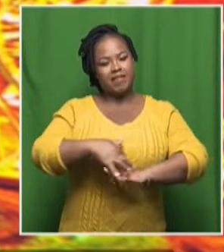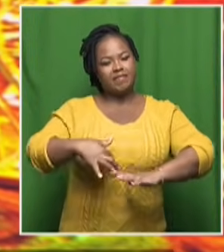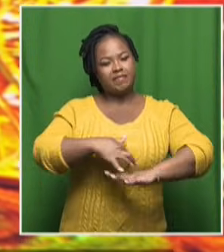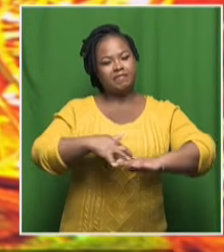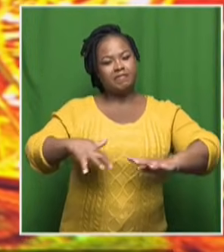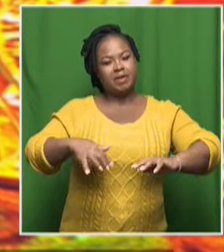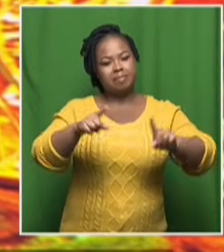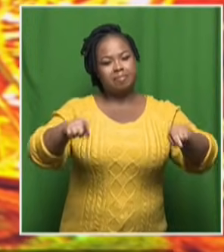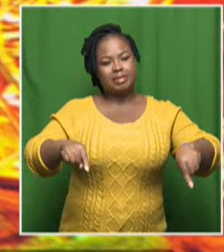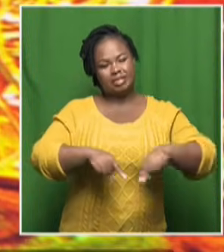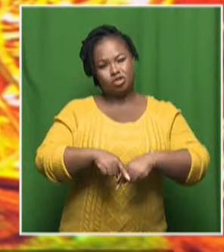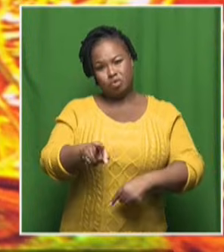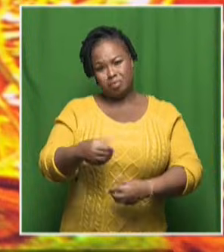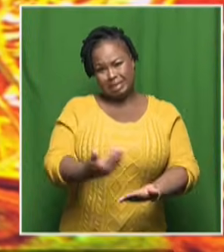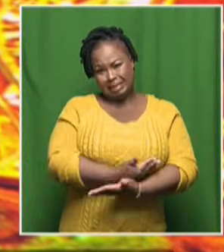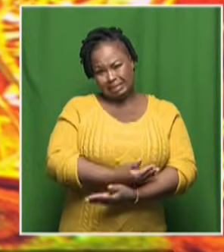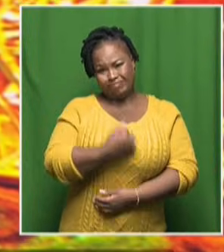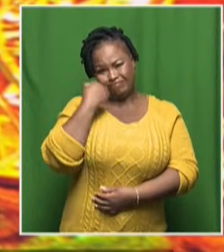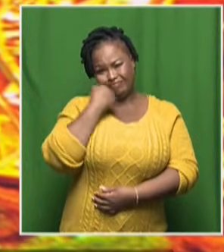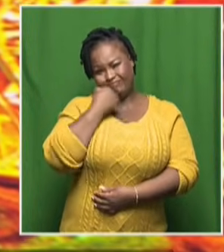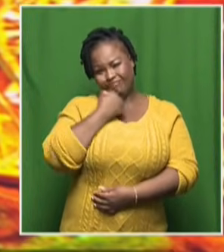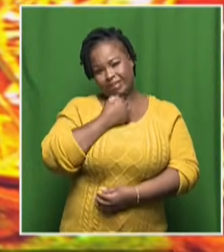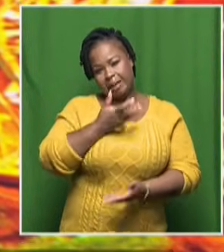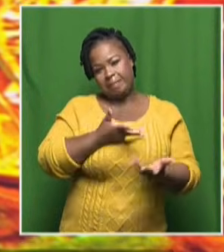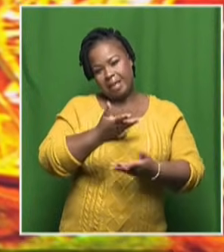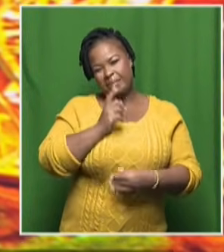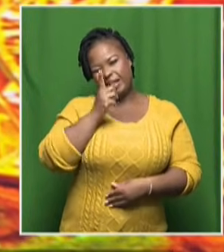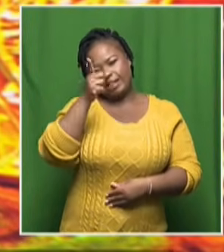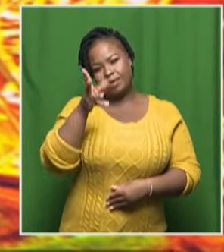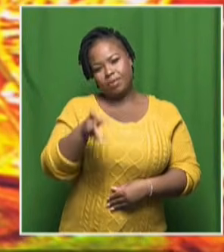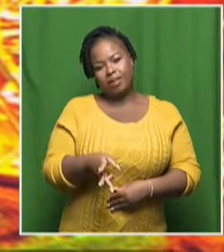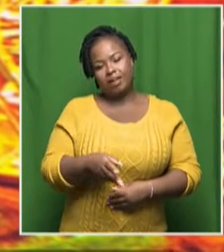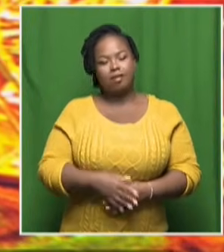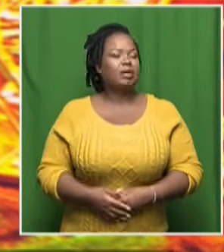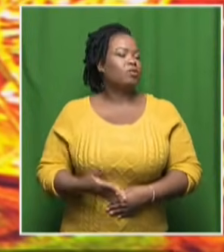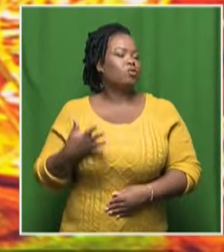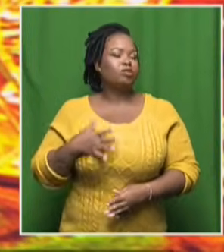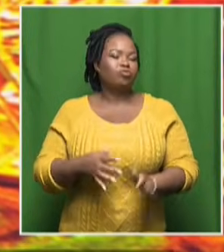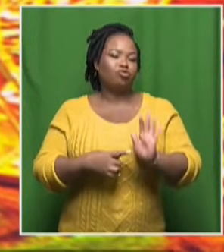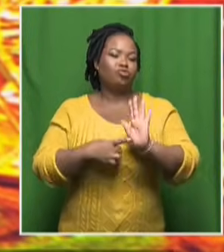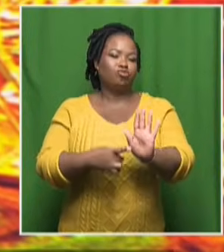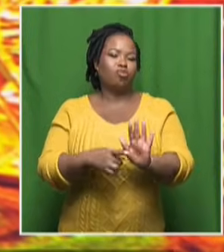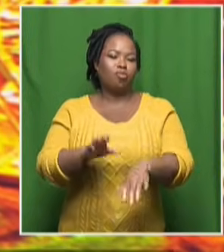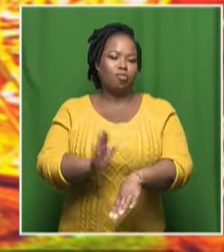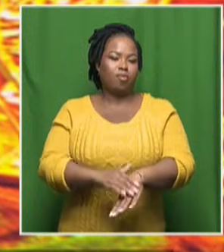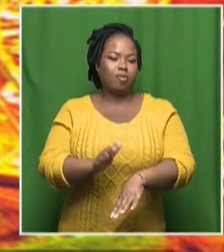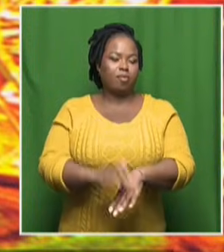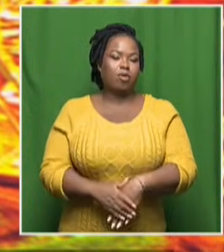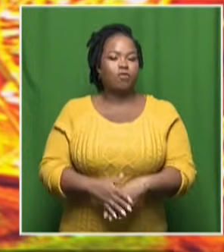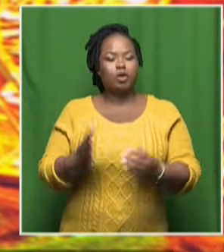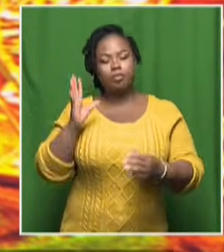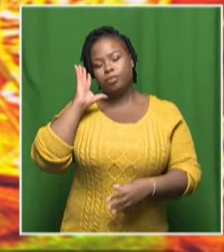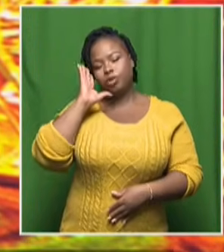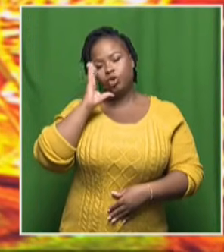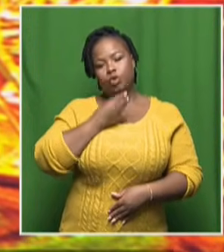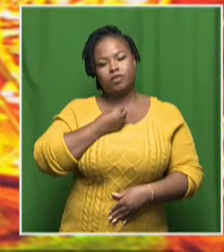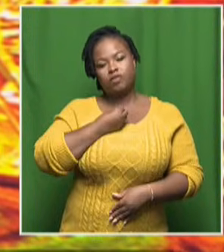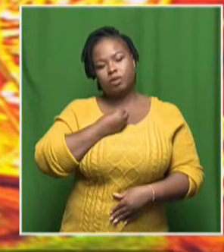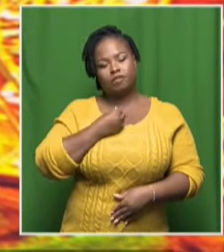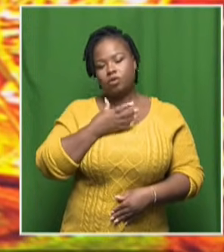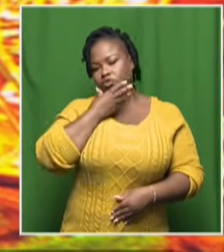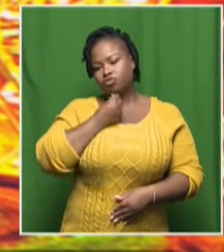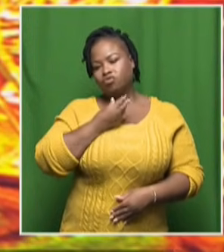If you missed that, sorry, maybe we'll bring it back this year. But it was just to set that tone for a beautiful festive